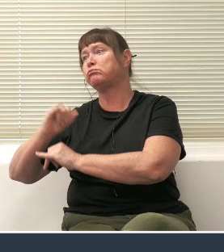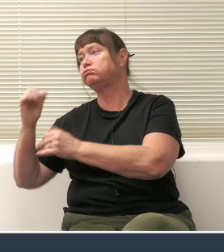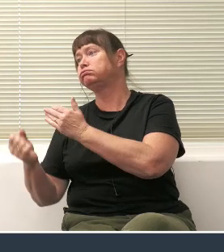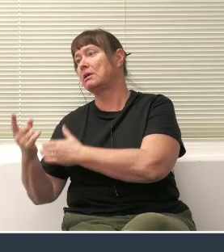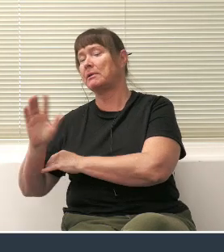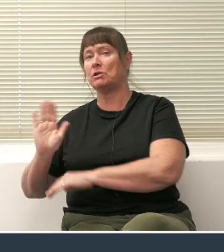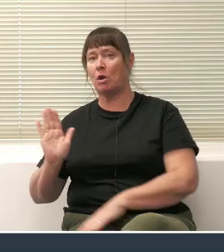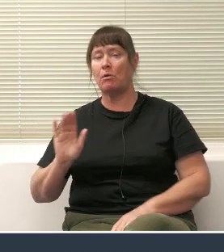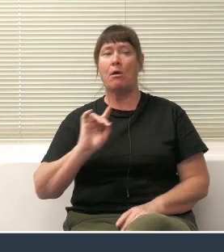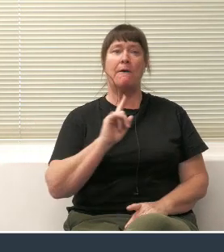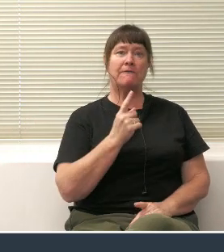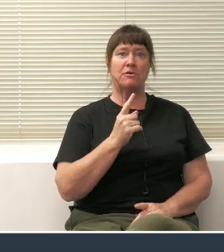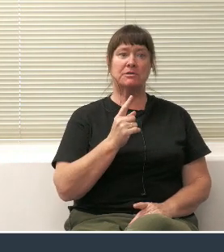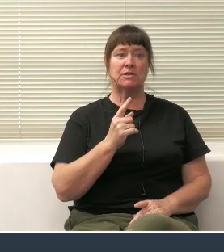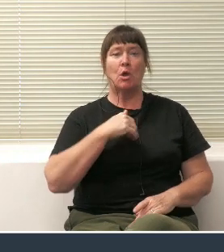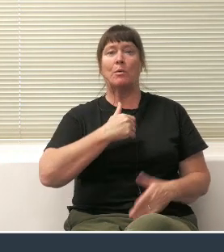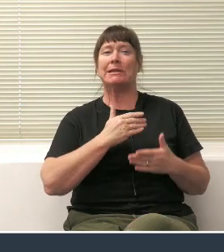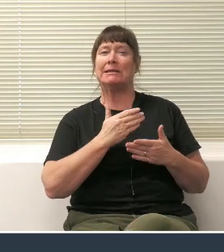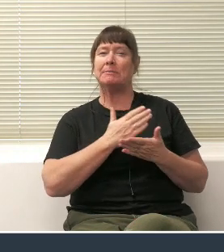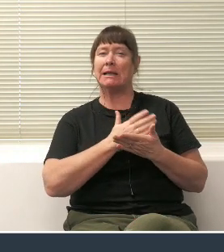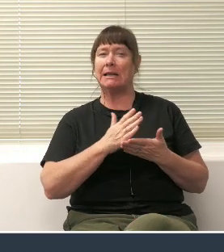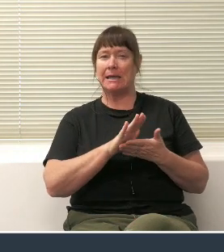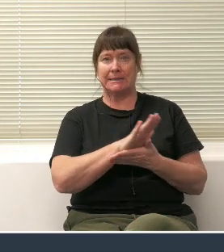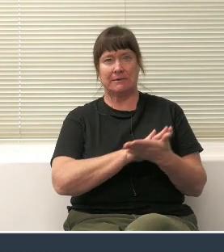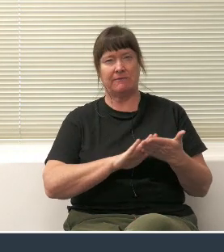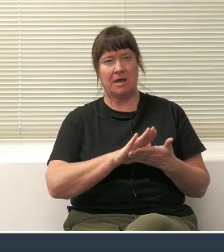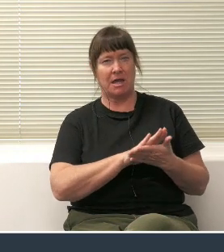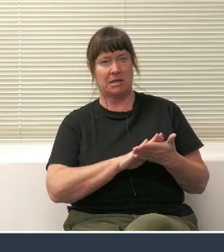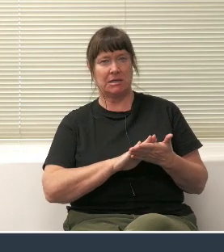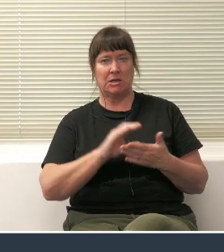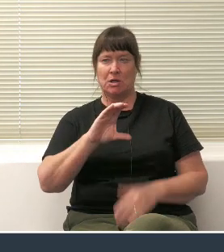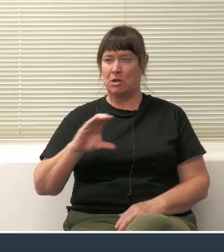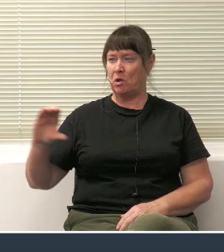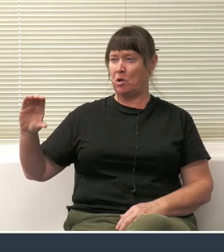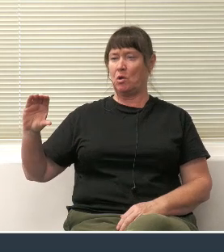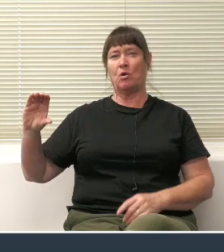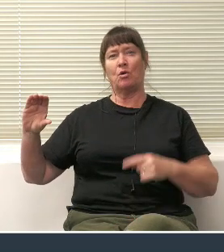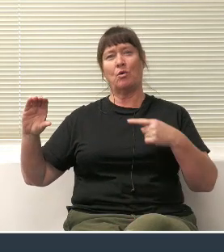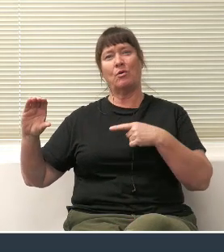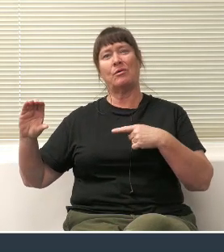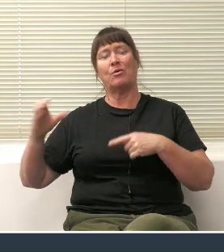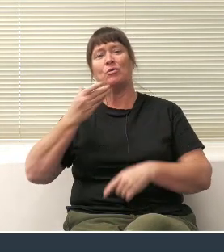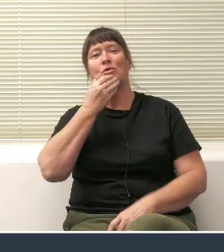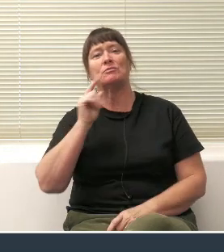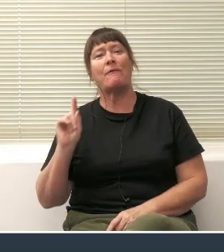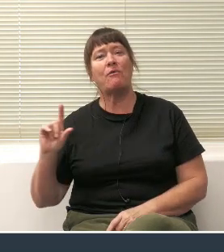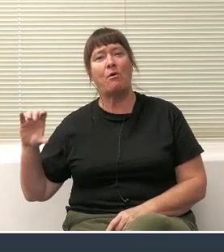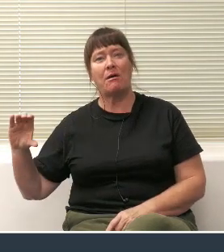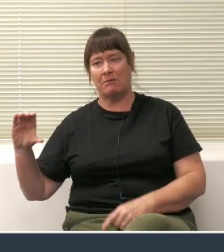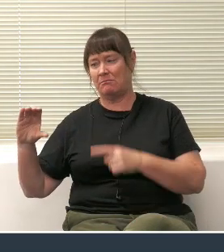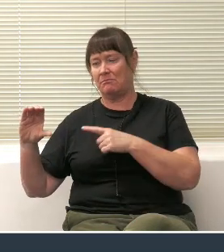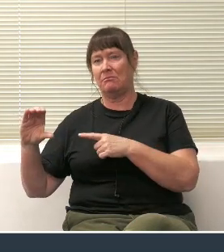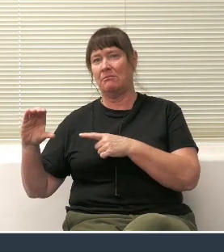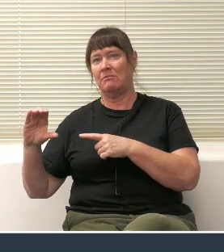opportunity to clearly define what that reserve will be used for, whether that part of